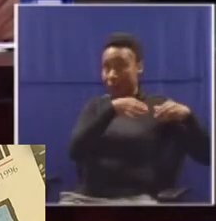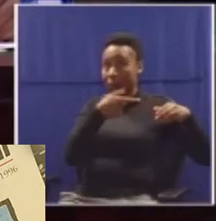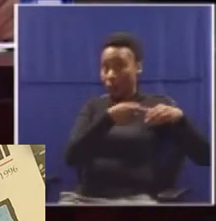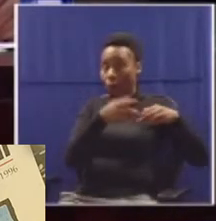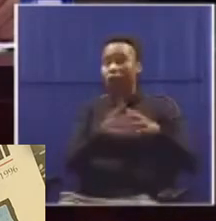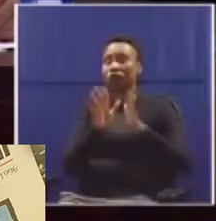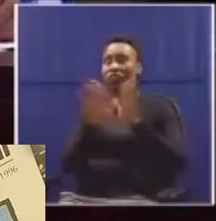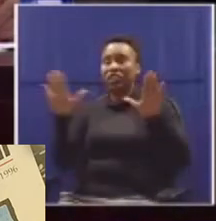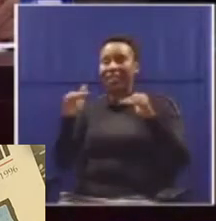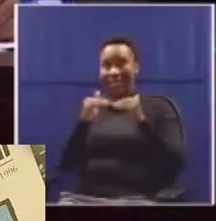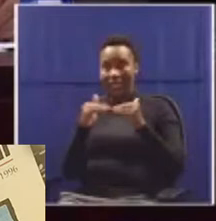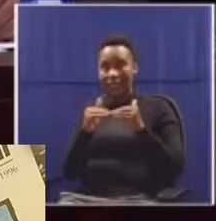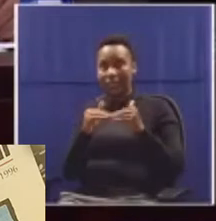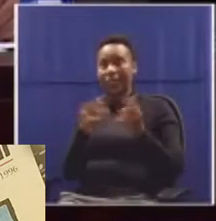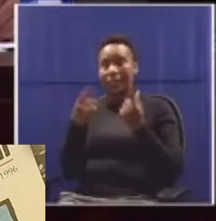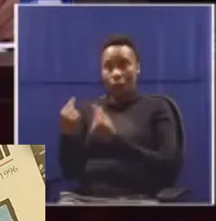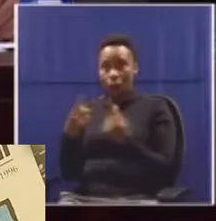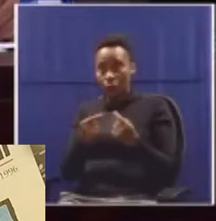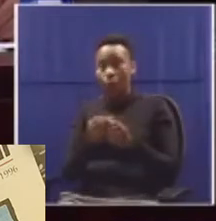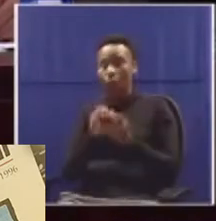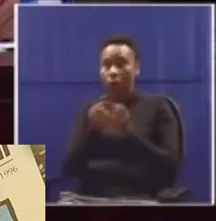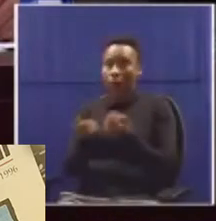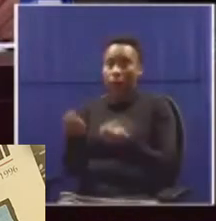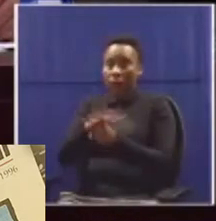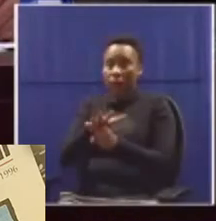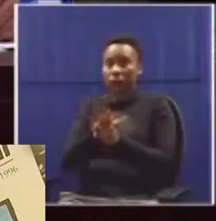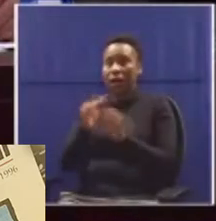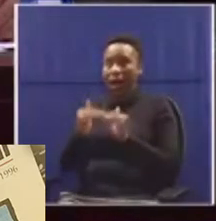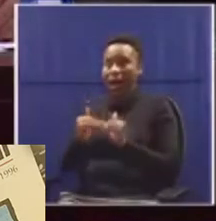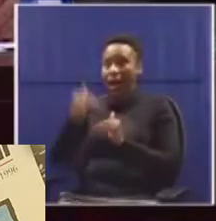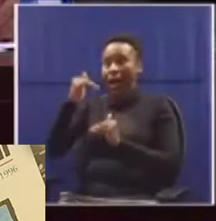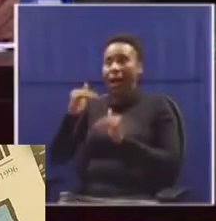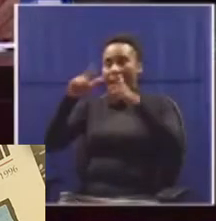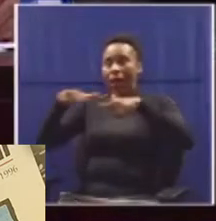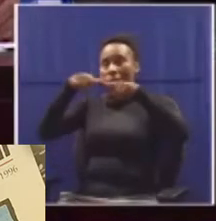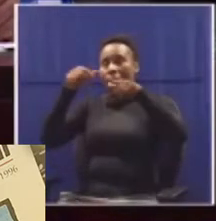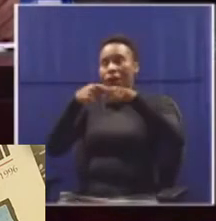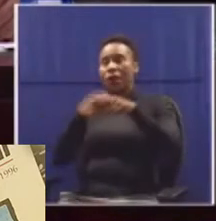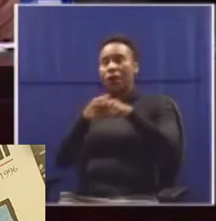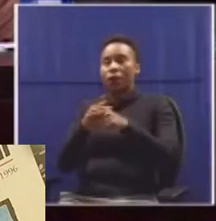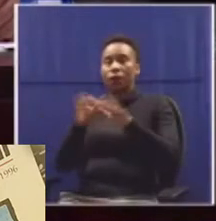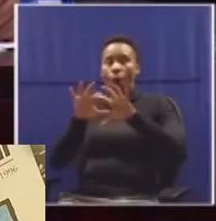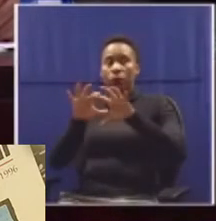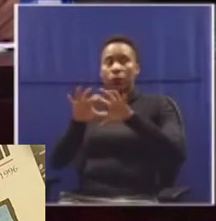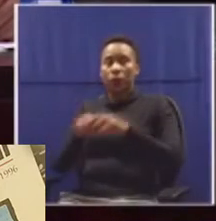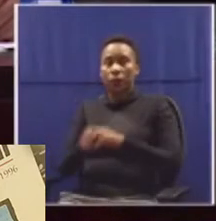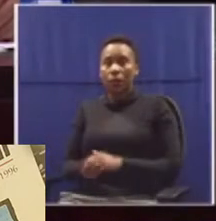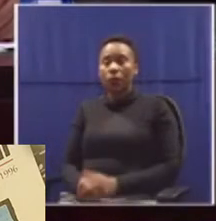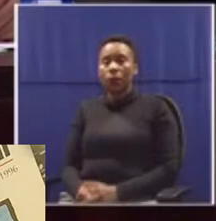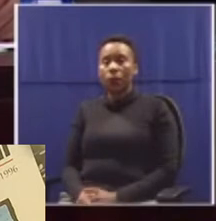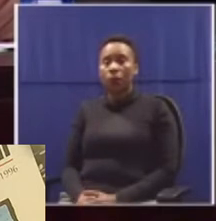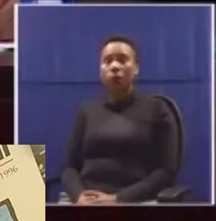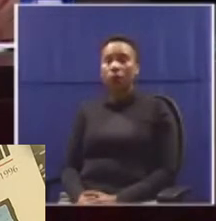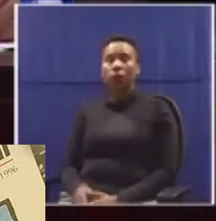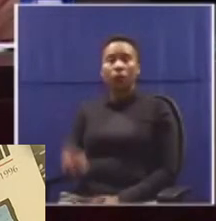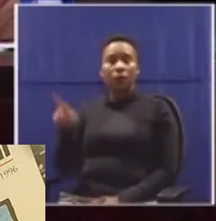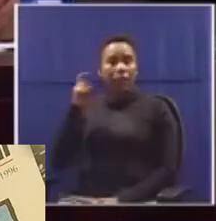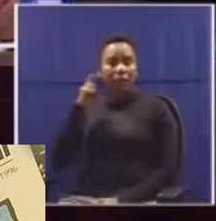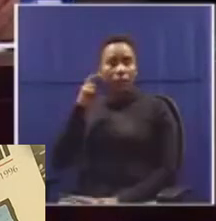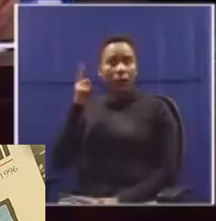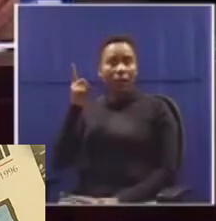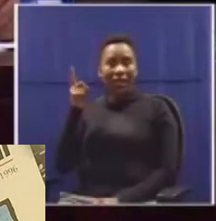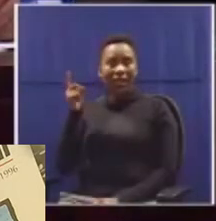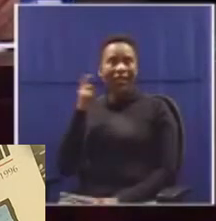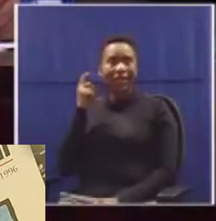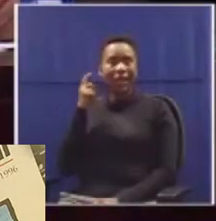enforce the implementation of the high level goals ensuring that all relevant agencies and departments are addressing their deficiencies